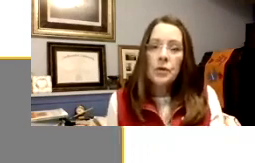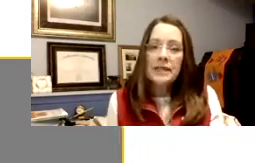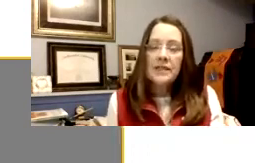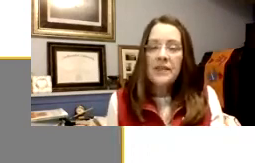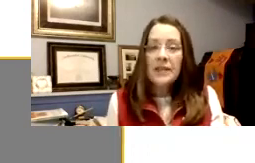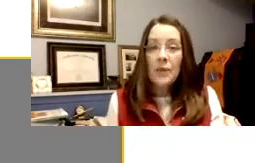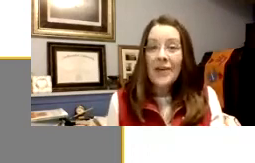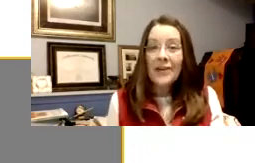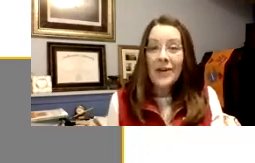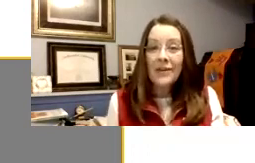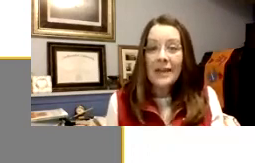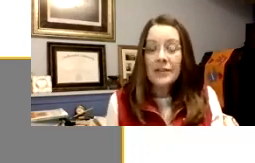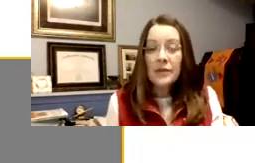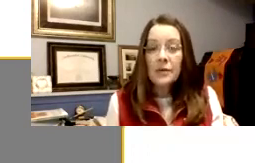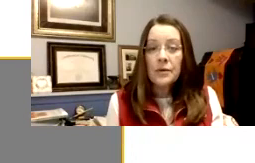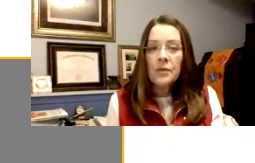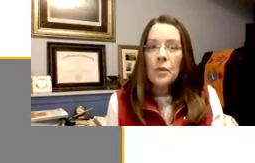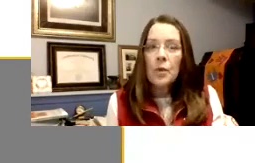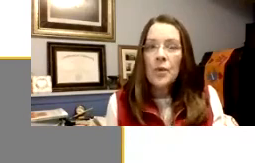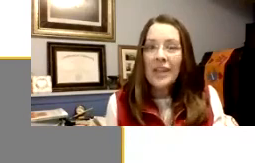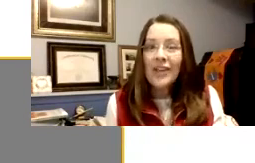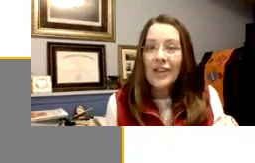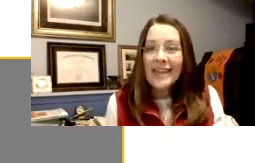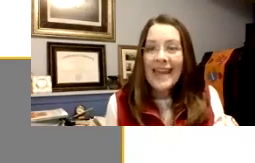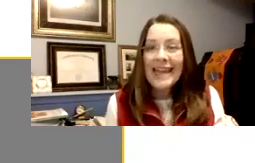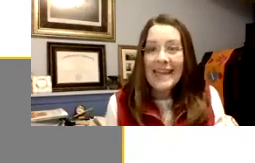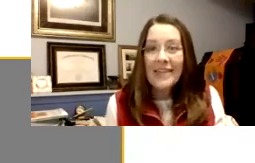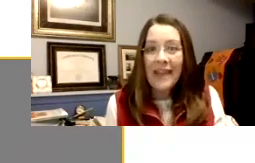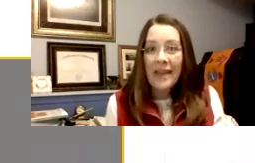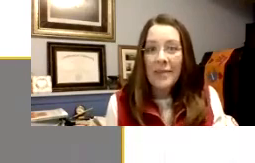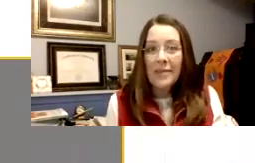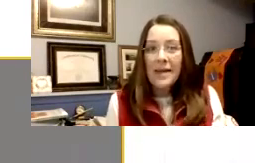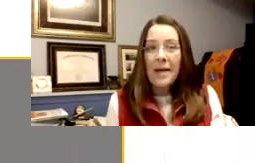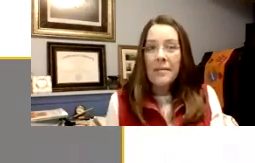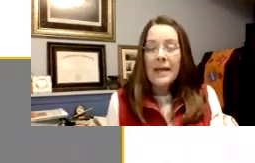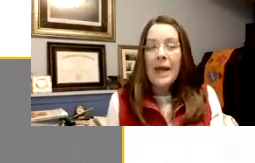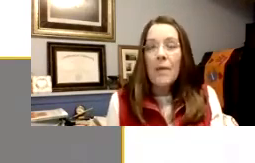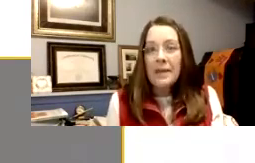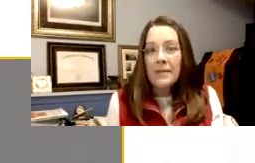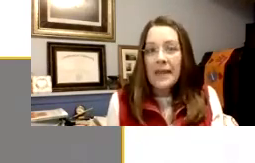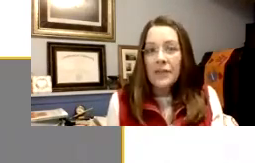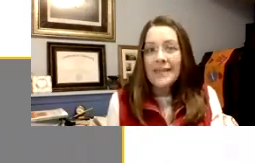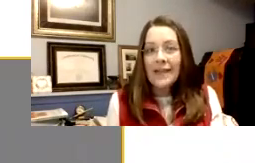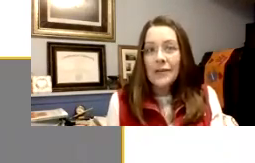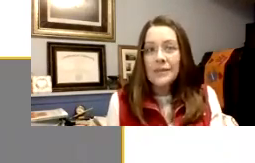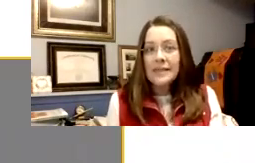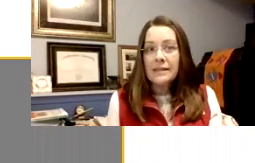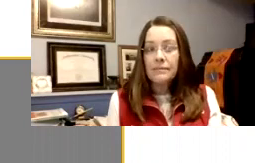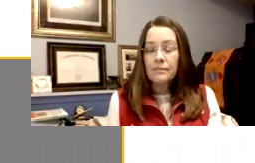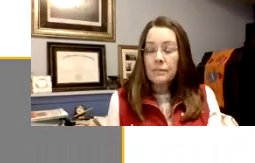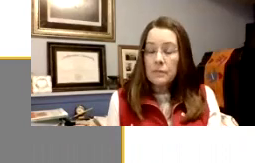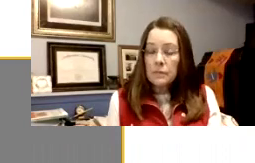who is in phase 1 or low phase 2, we're really good at identifying them and helping them get those